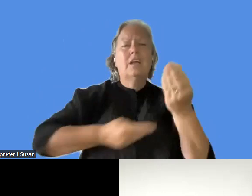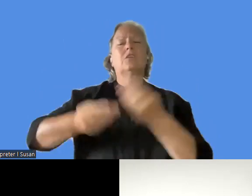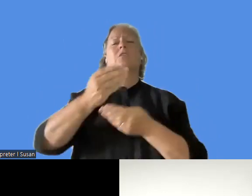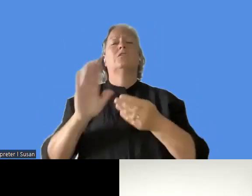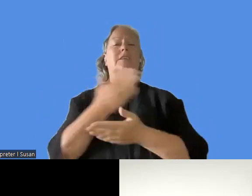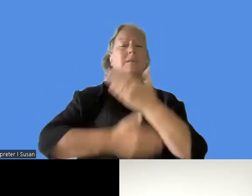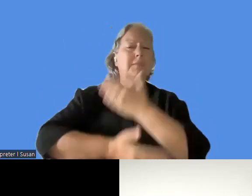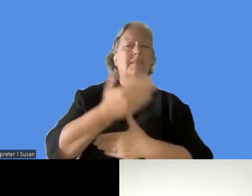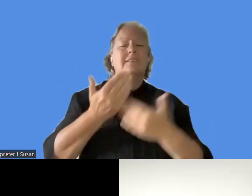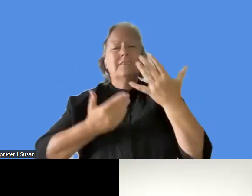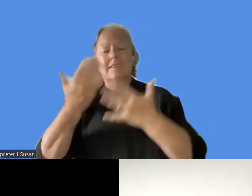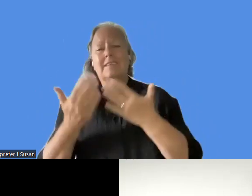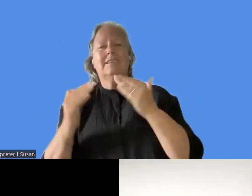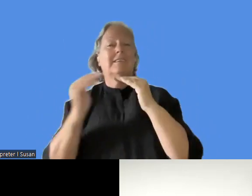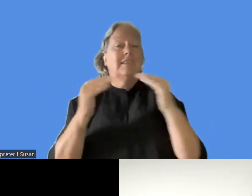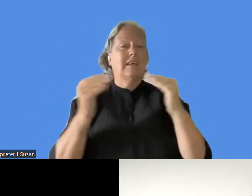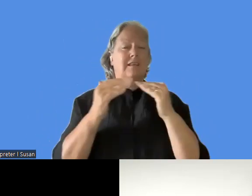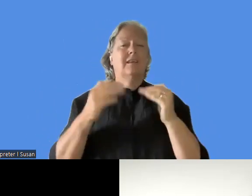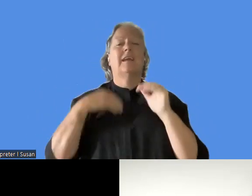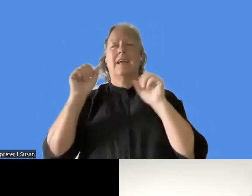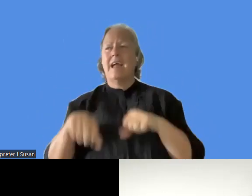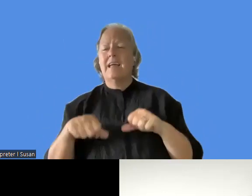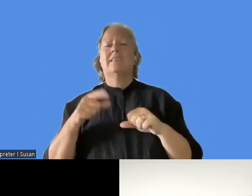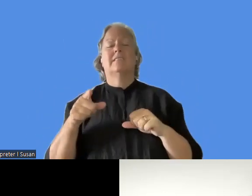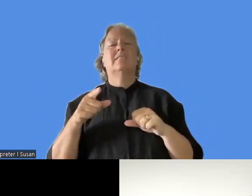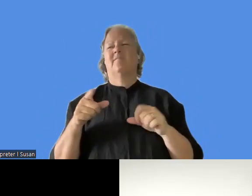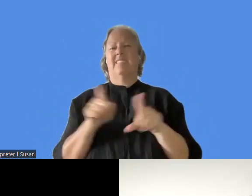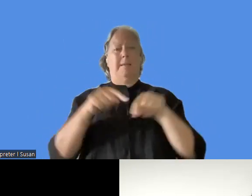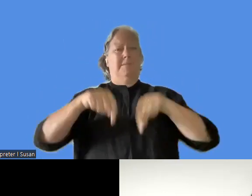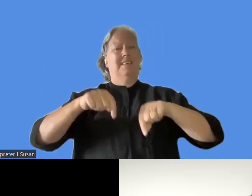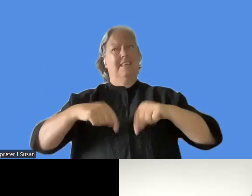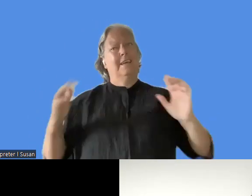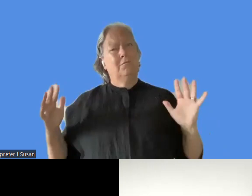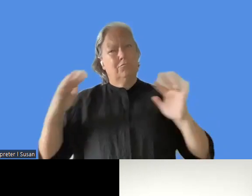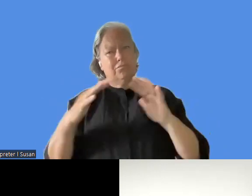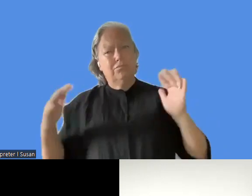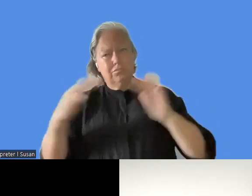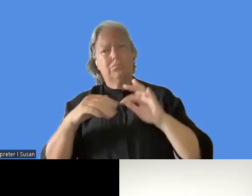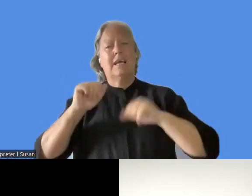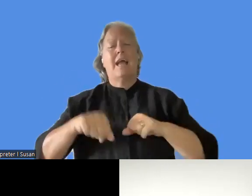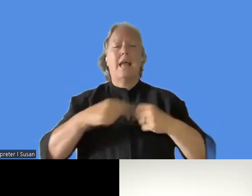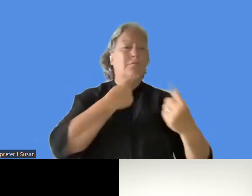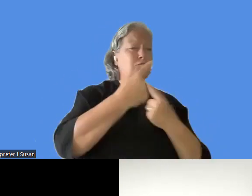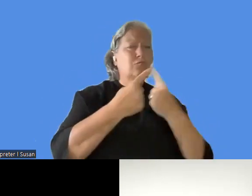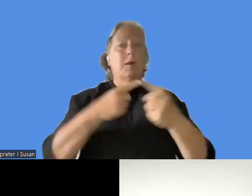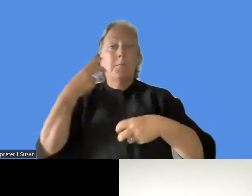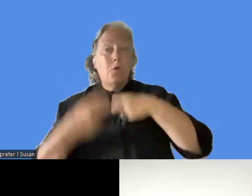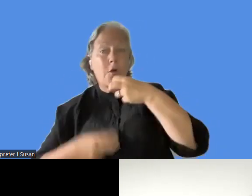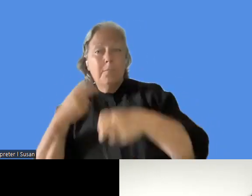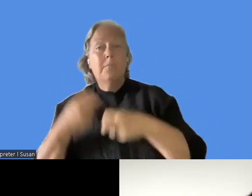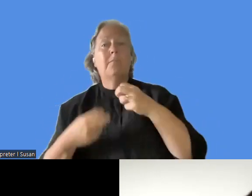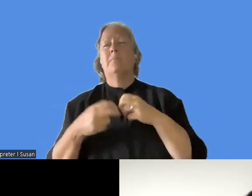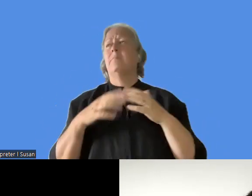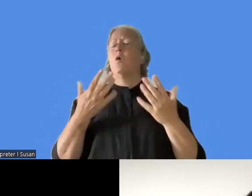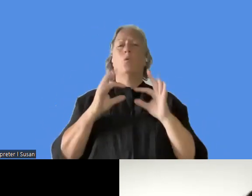statistic standards and regularly organize academic conferences like this one so that we can discuss the problem and also share the successful experience